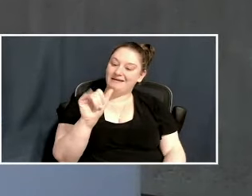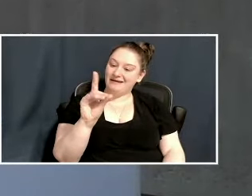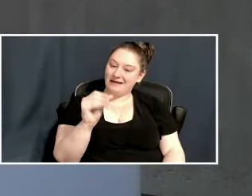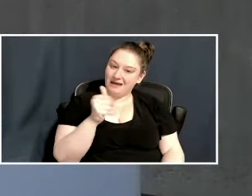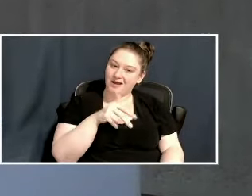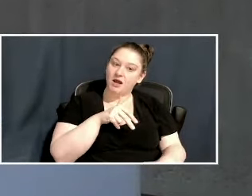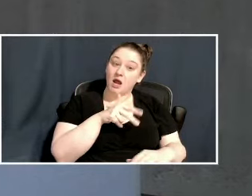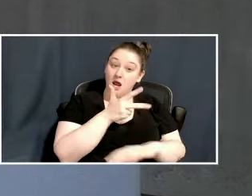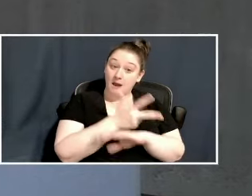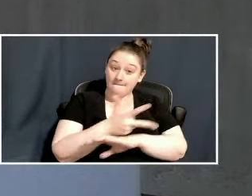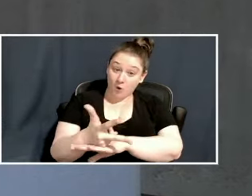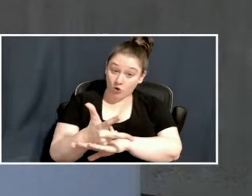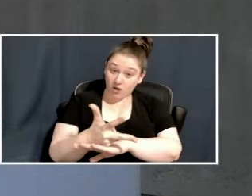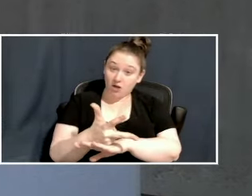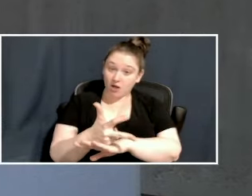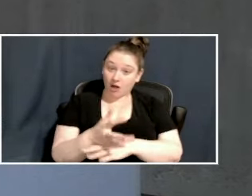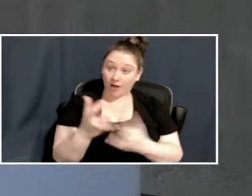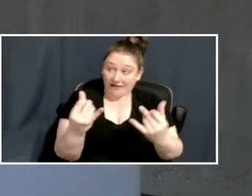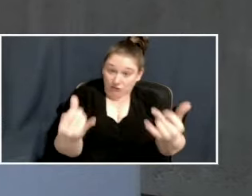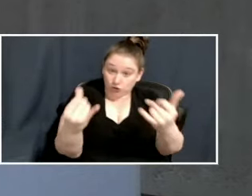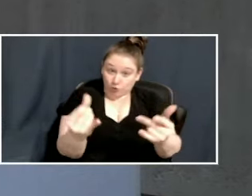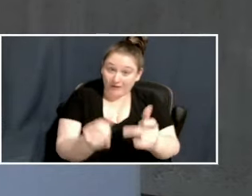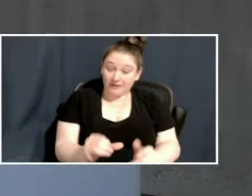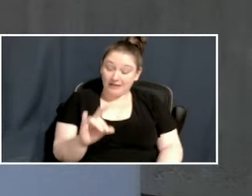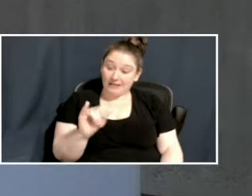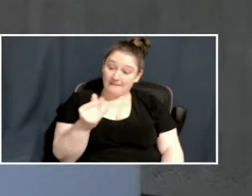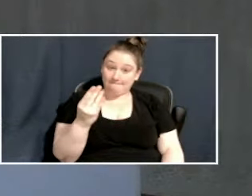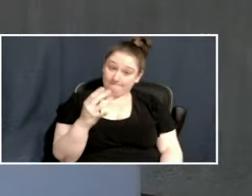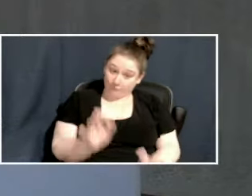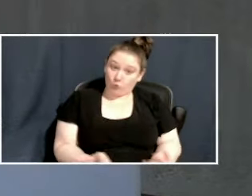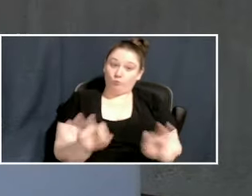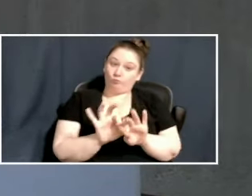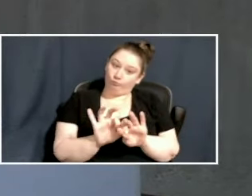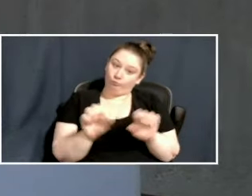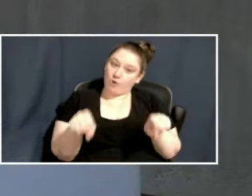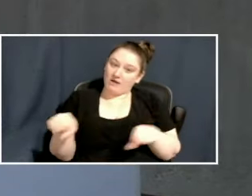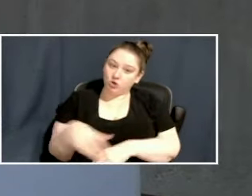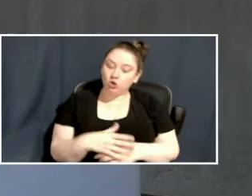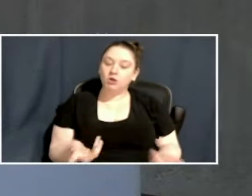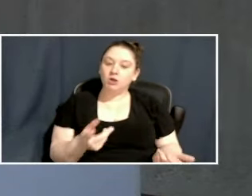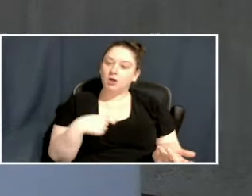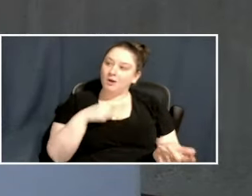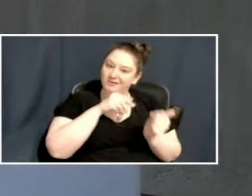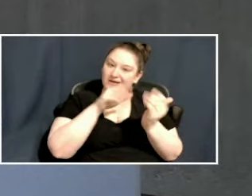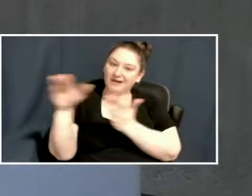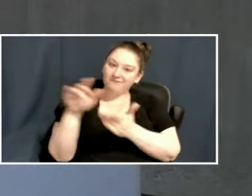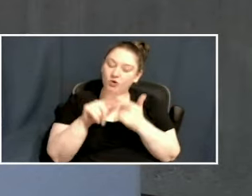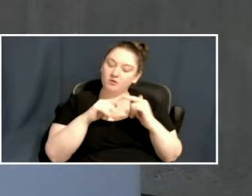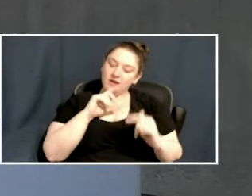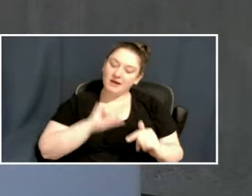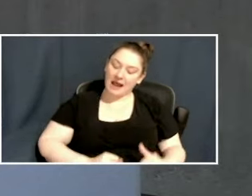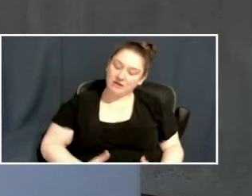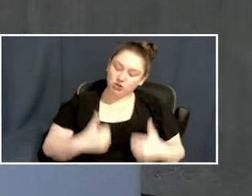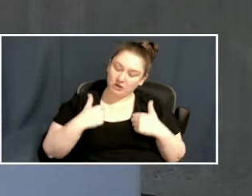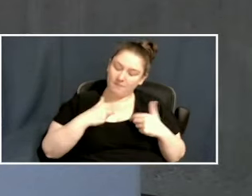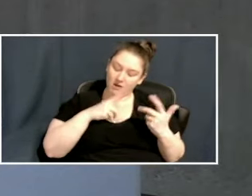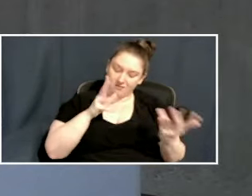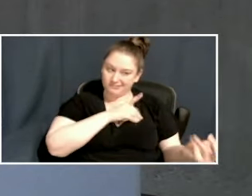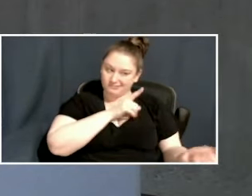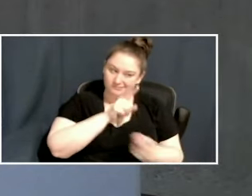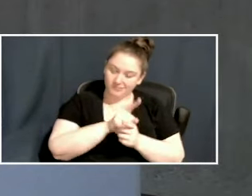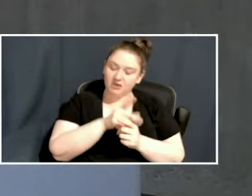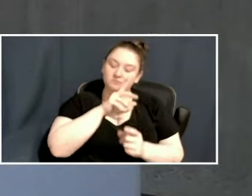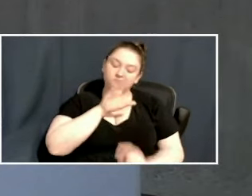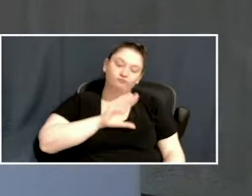practical. Our clients come to the clinic to gain peace of mind while confronting the often harsh realities of an aging body. It is both frustrating and heartbreaking